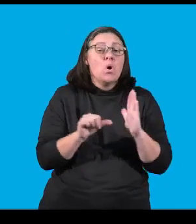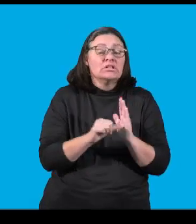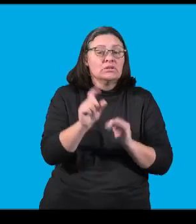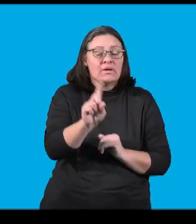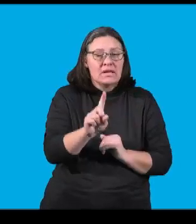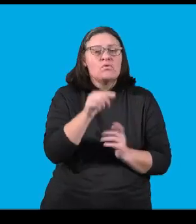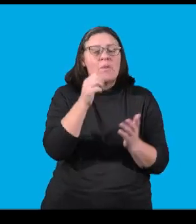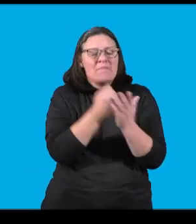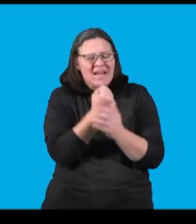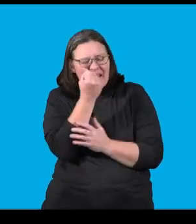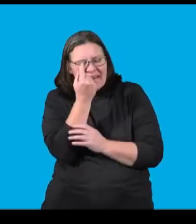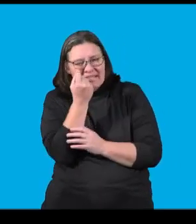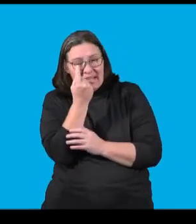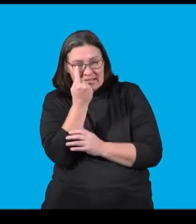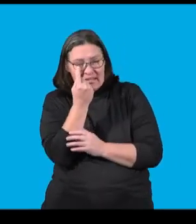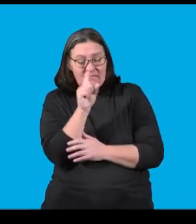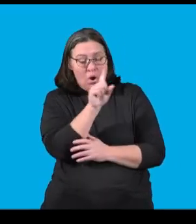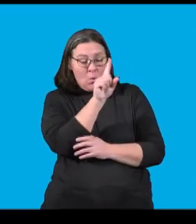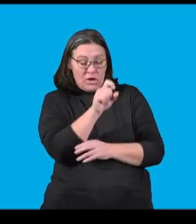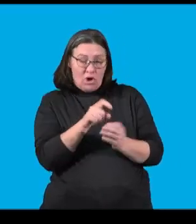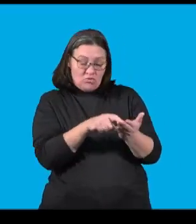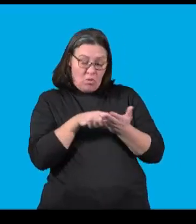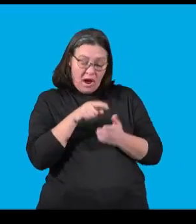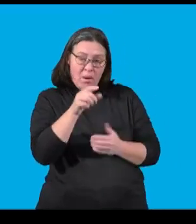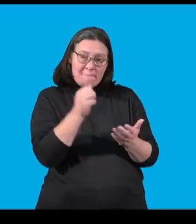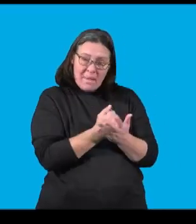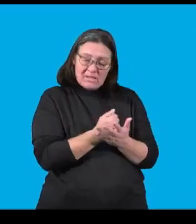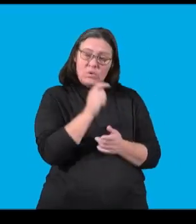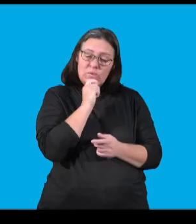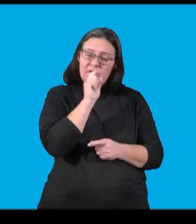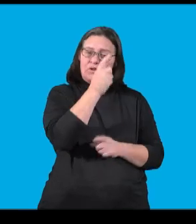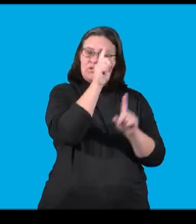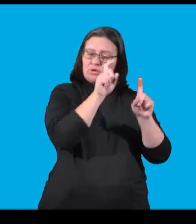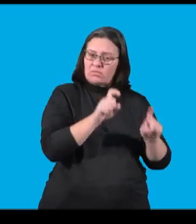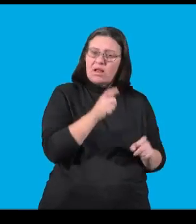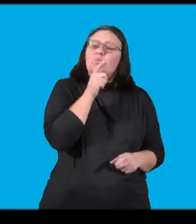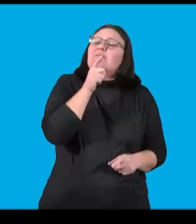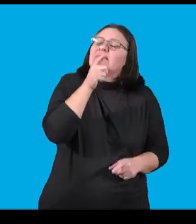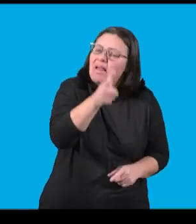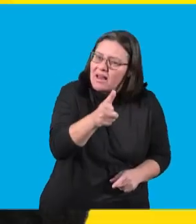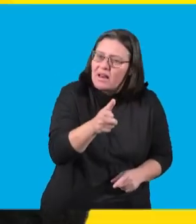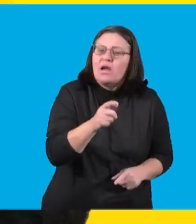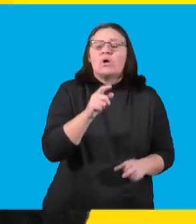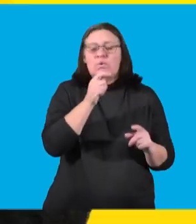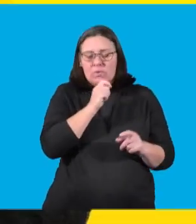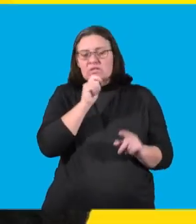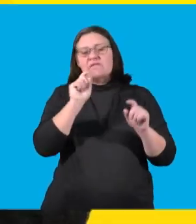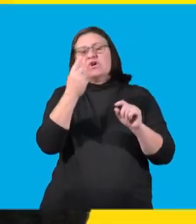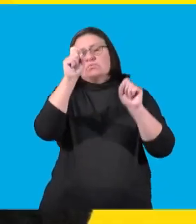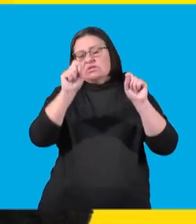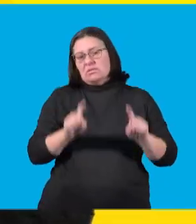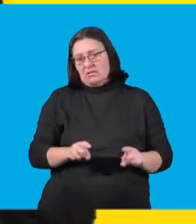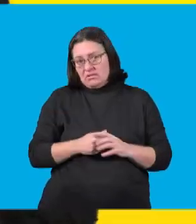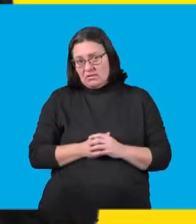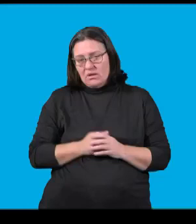what's important is to read to understand. If the question requires you to use first principles, it will tell you to